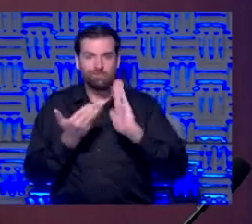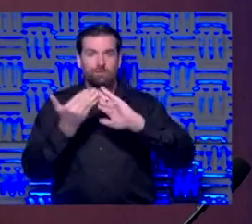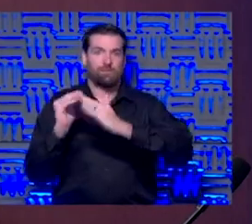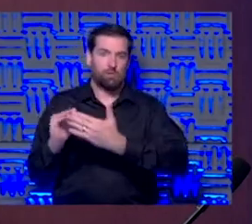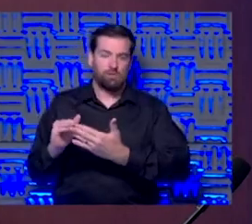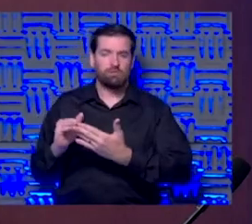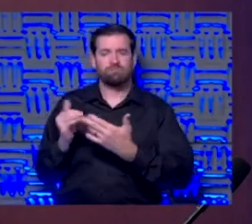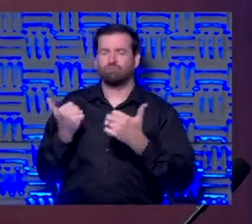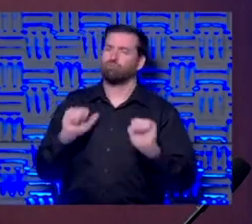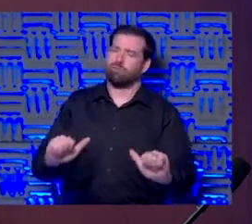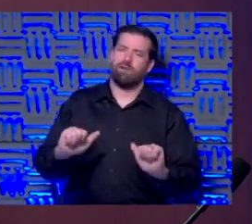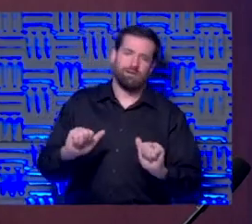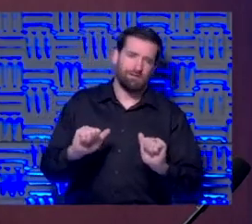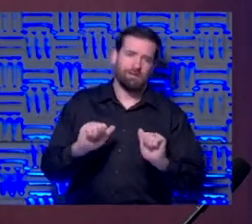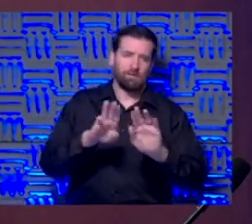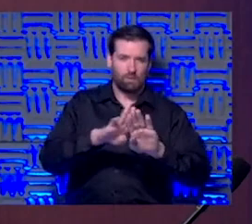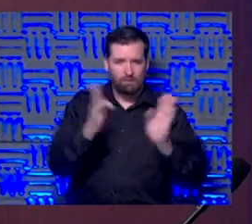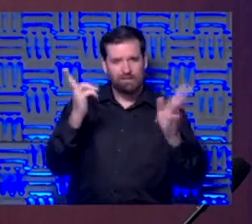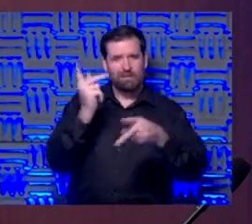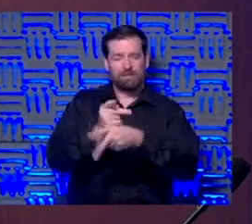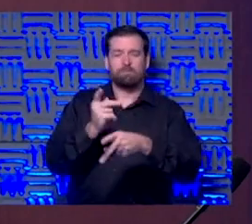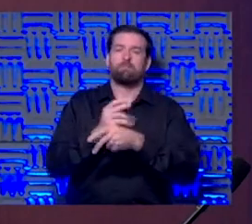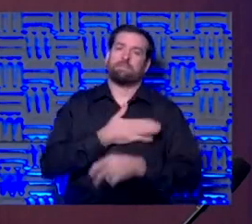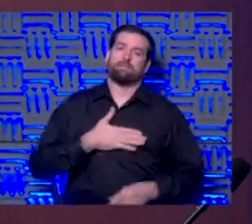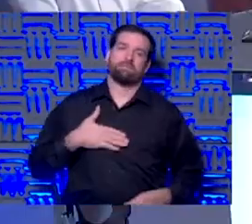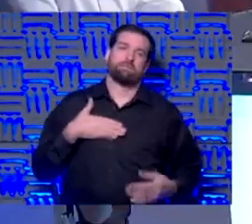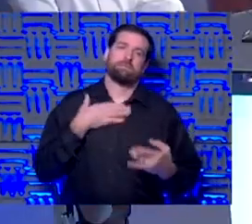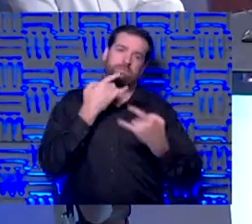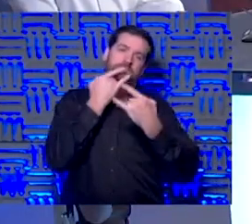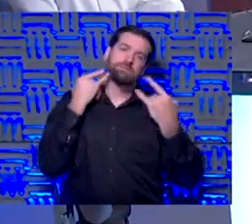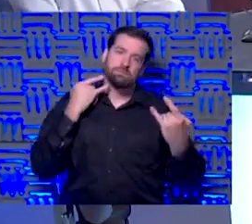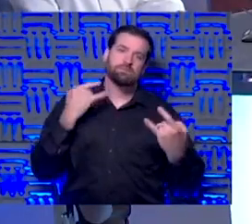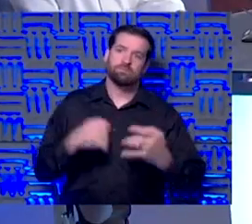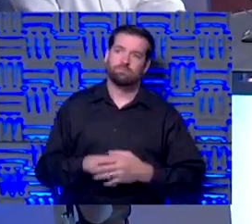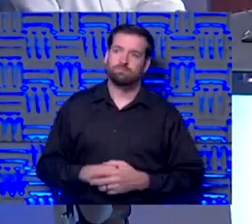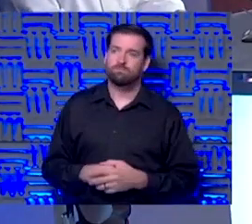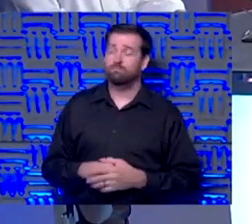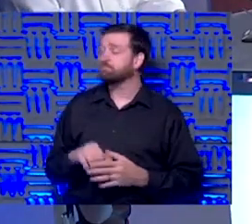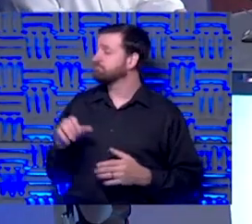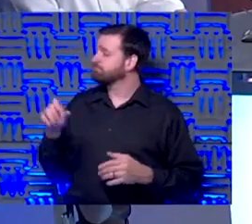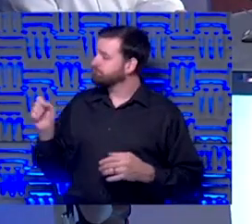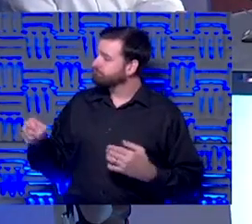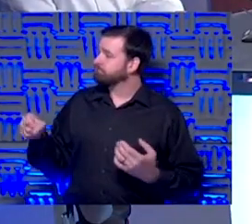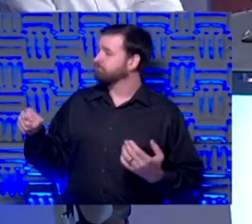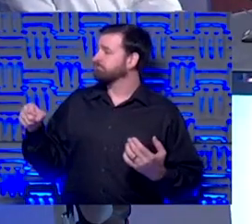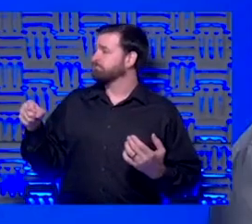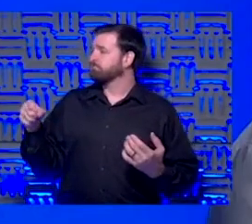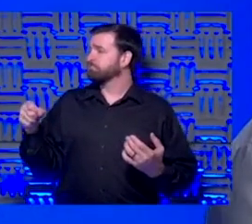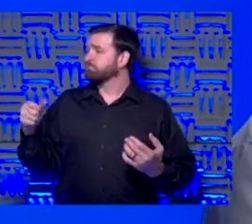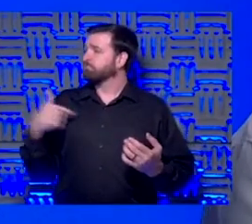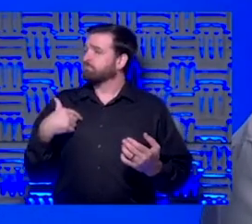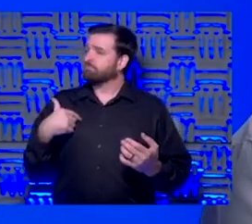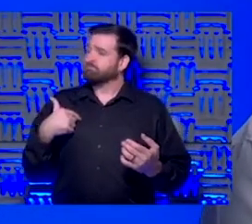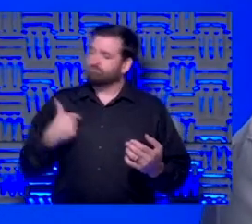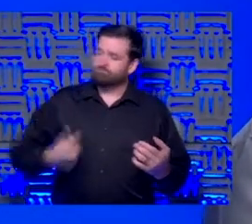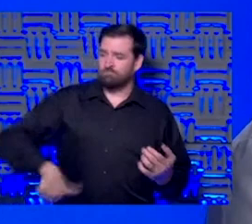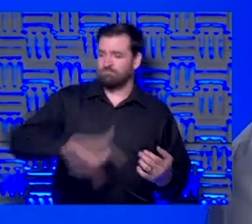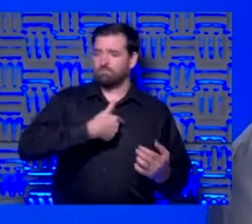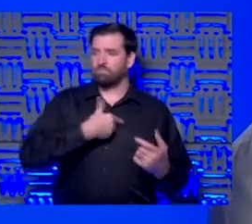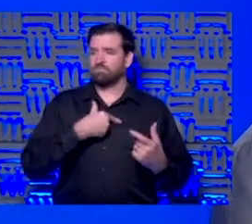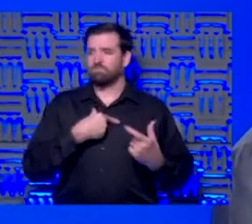And we're trying really hard to keep things open. So please wear your masks. Yeah. You know, I think we all do